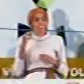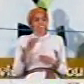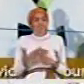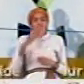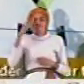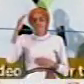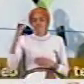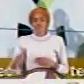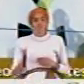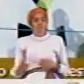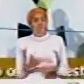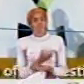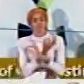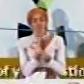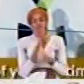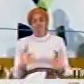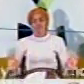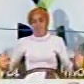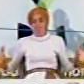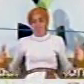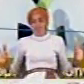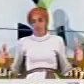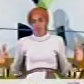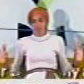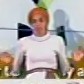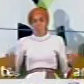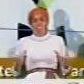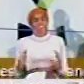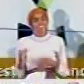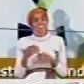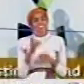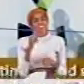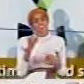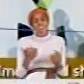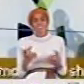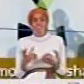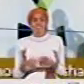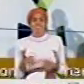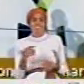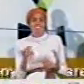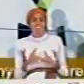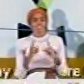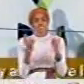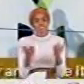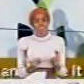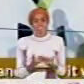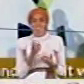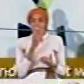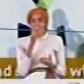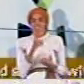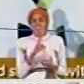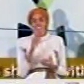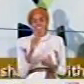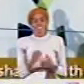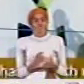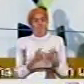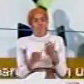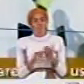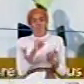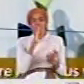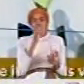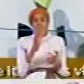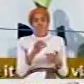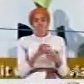liberated. Praise the Lord. We take you now to another location where the crusade was taken outside,